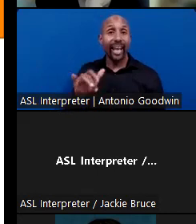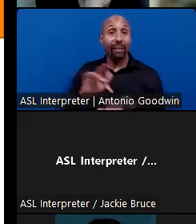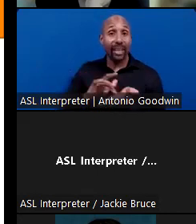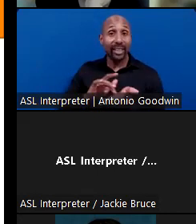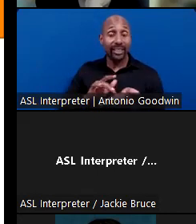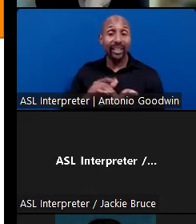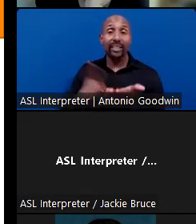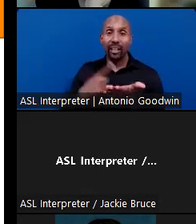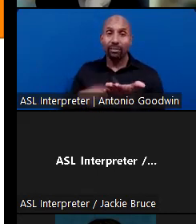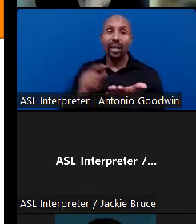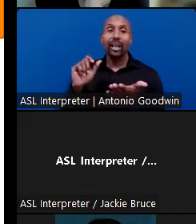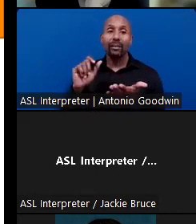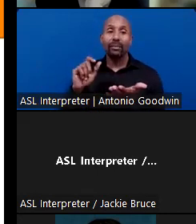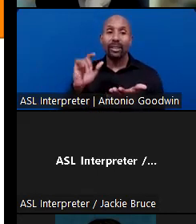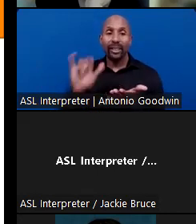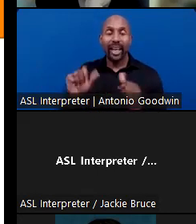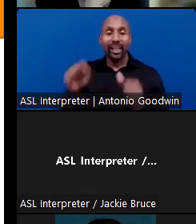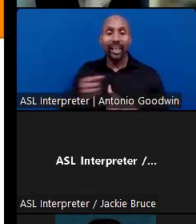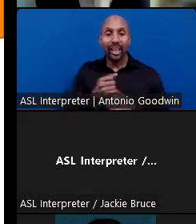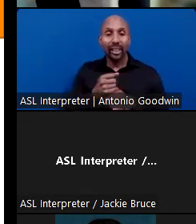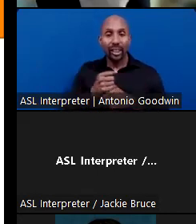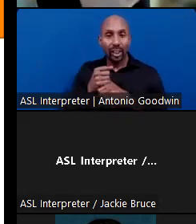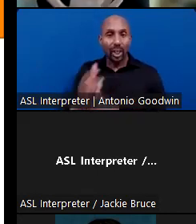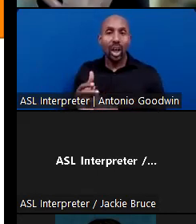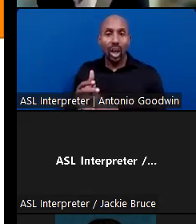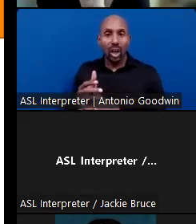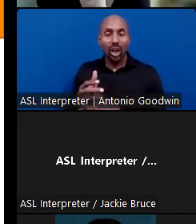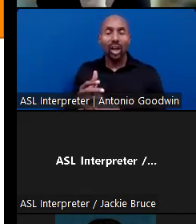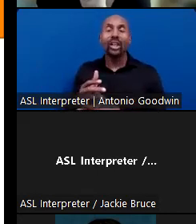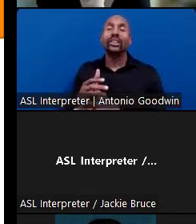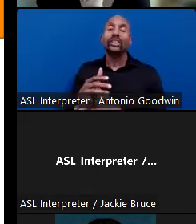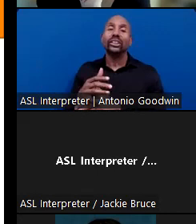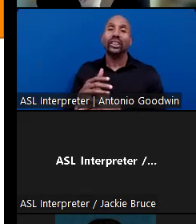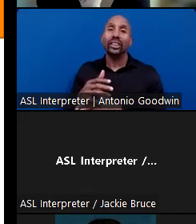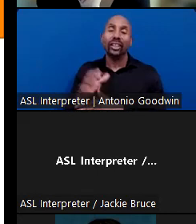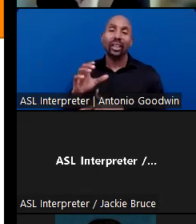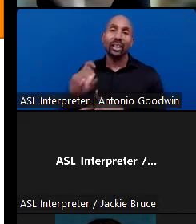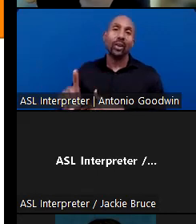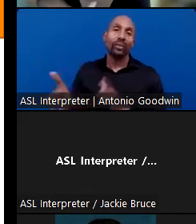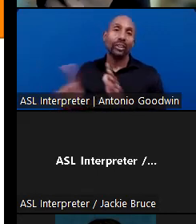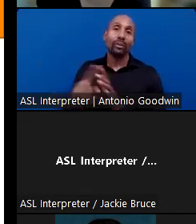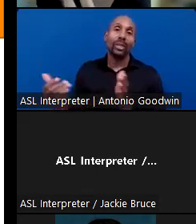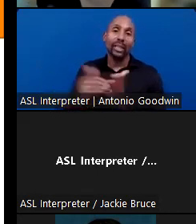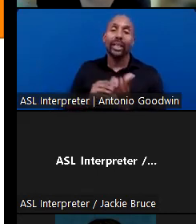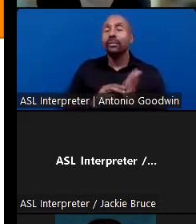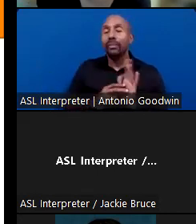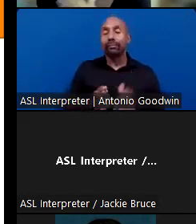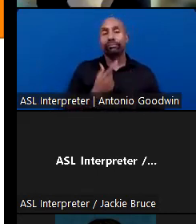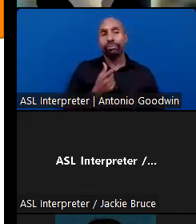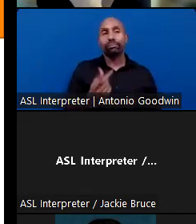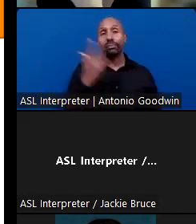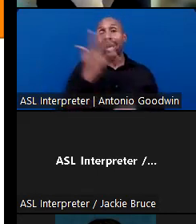a rebound or boomerang effect, where it's a 5-day regimen of the drug, or 5 days of taking these